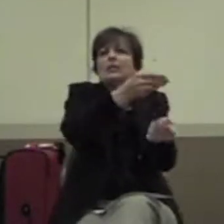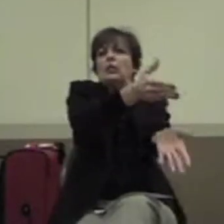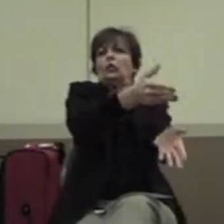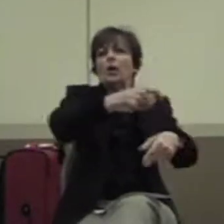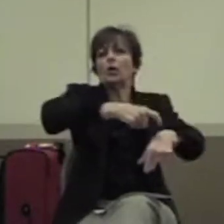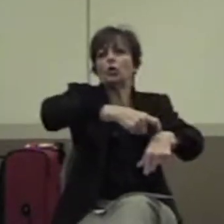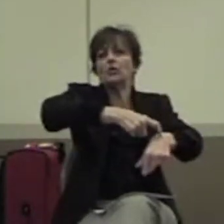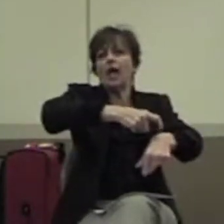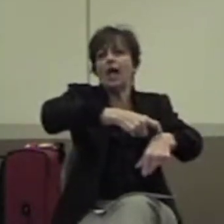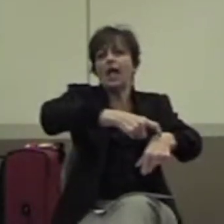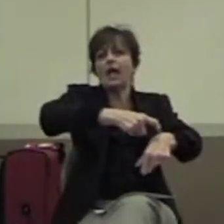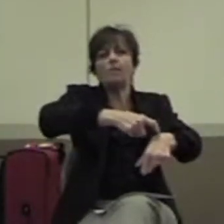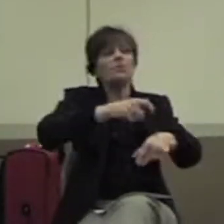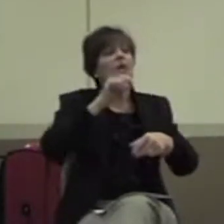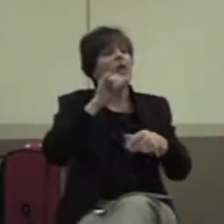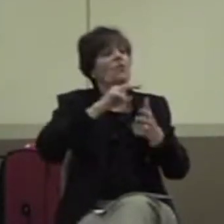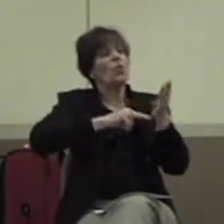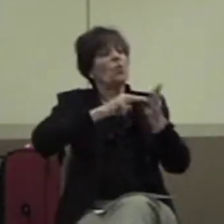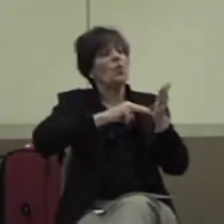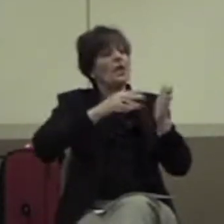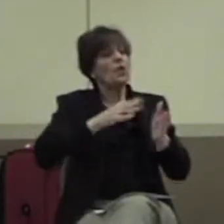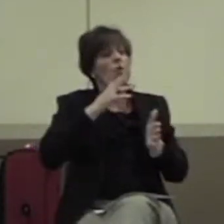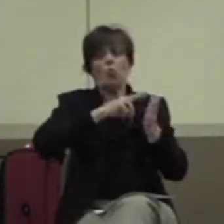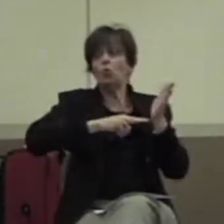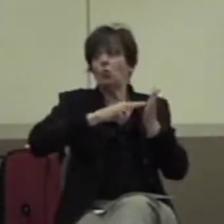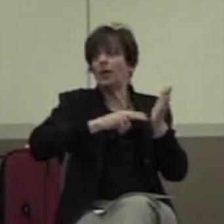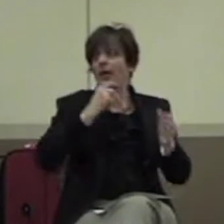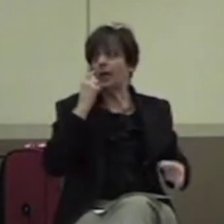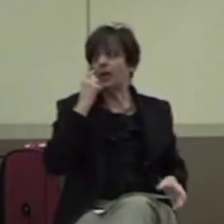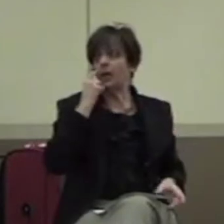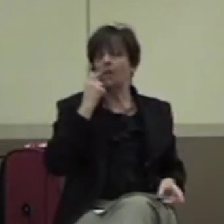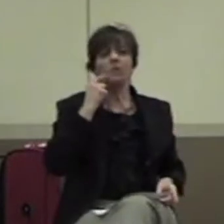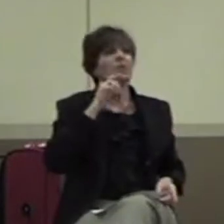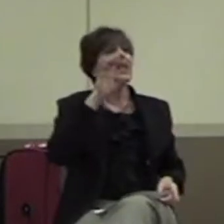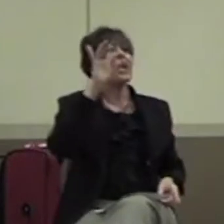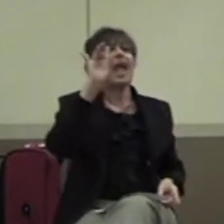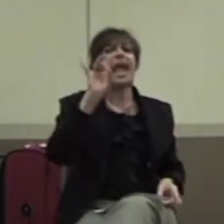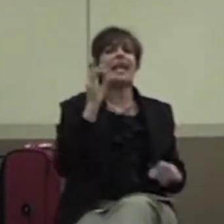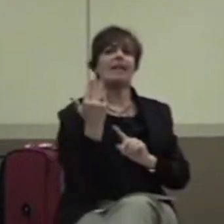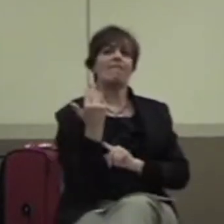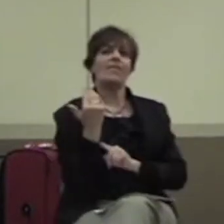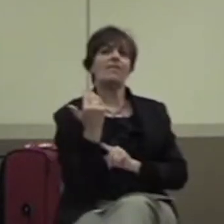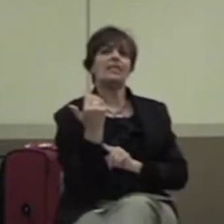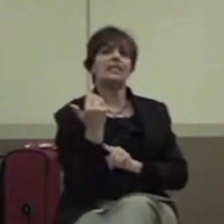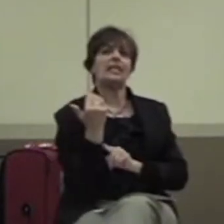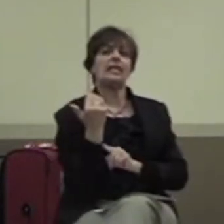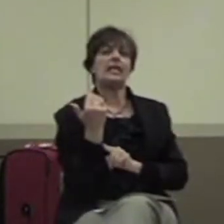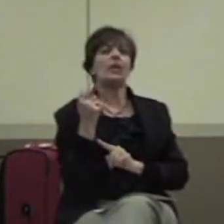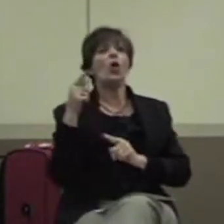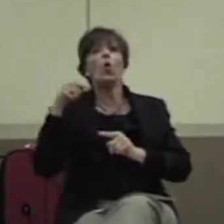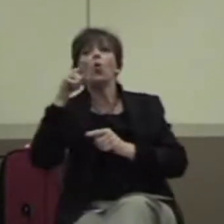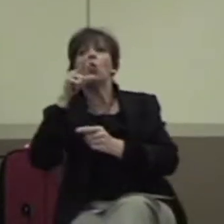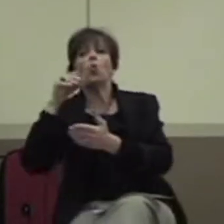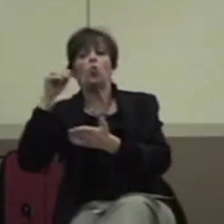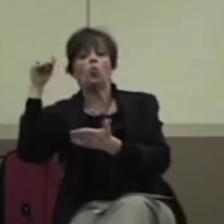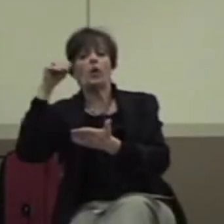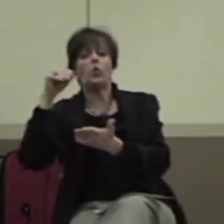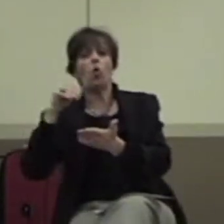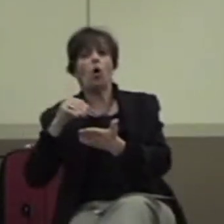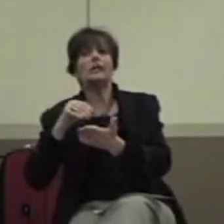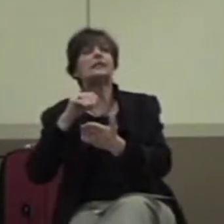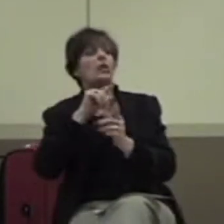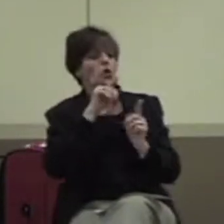trigger time? So the reader would read this, 8:15. Recorders, you're going to go